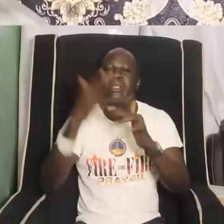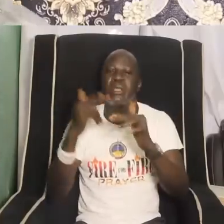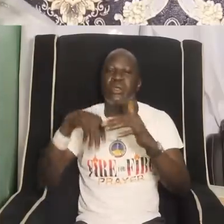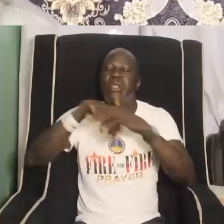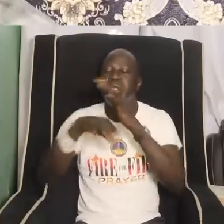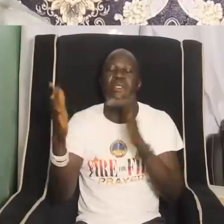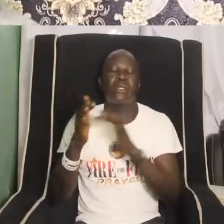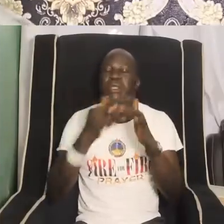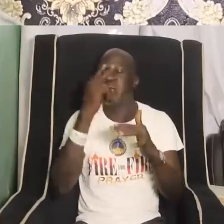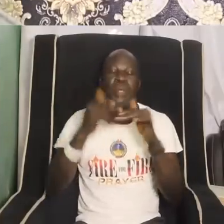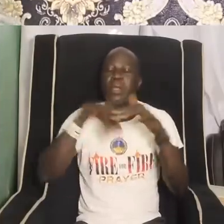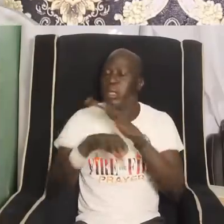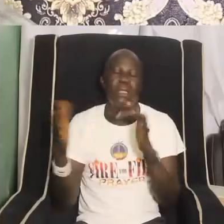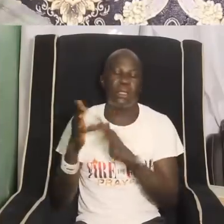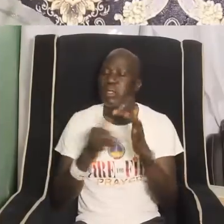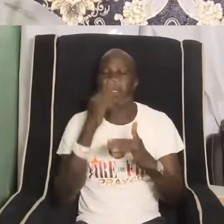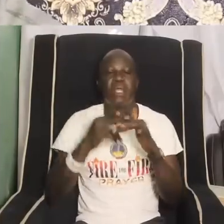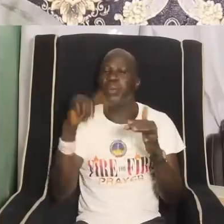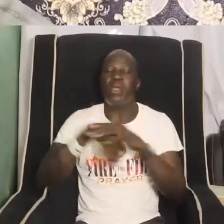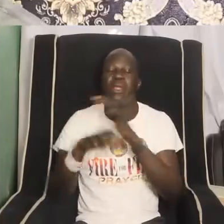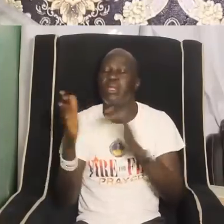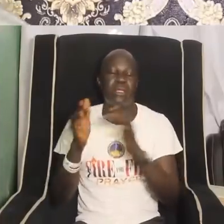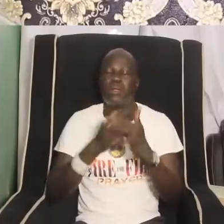Oh Jesus. Oh Jesus. Oh